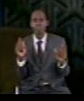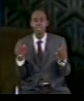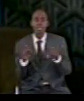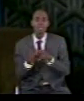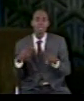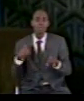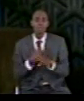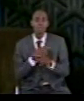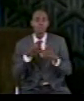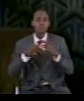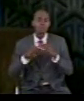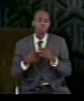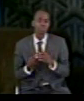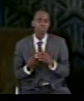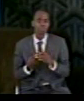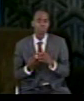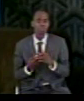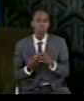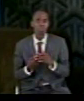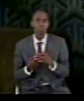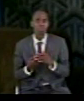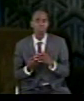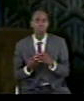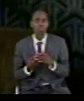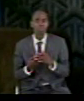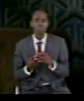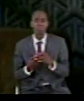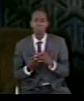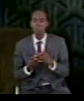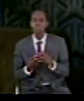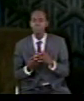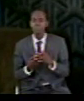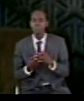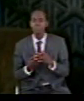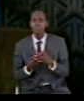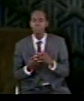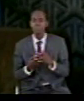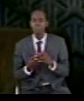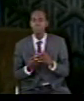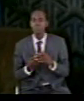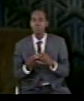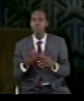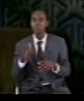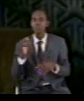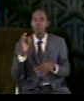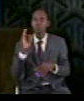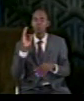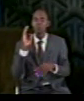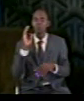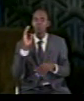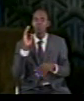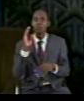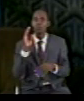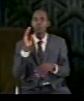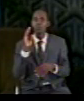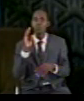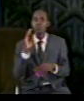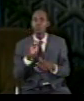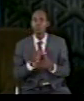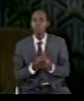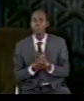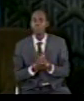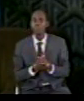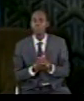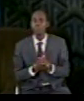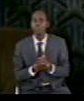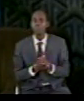from FCT, Pastor Roland, once of Nyanya region, is testifying